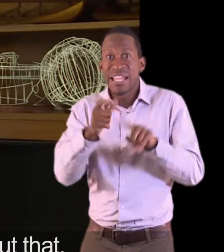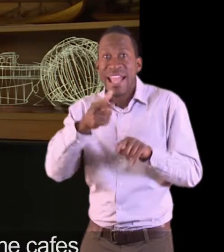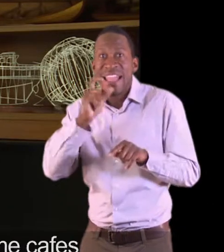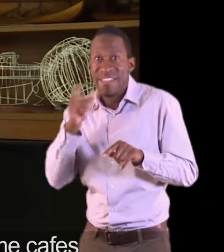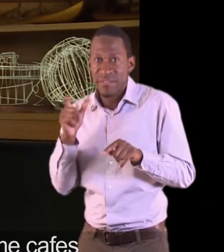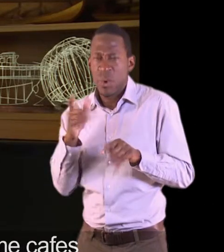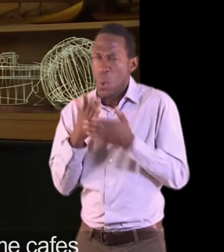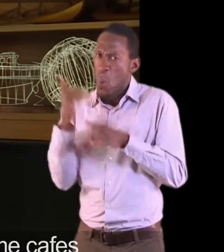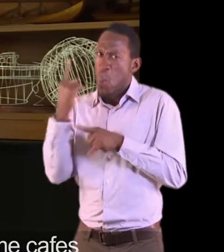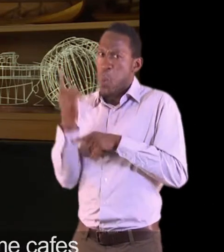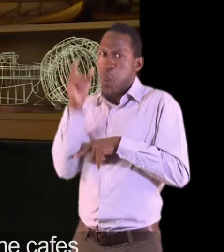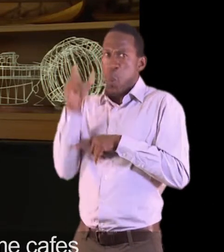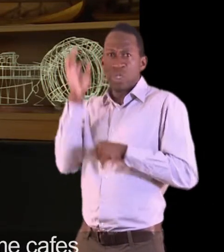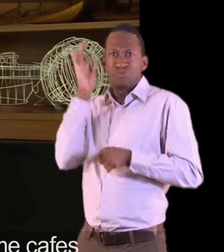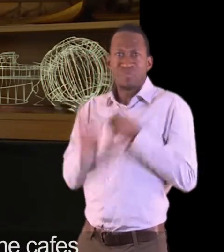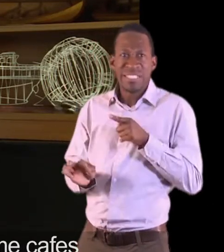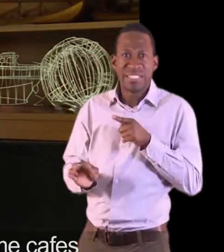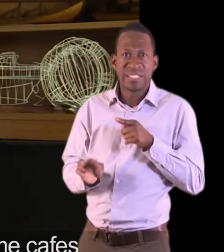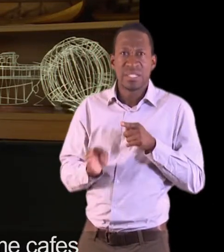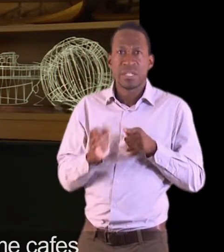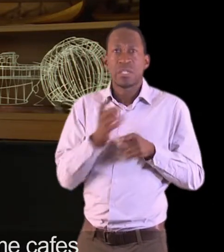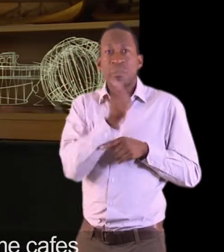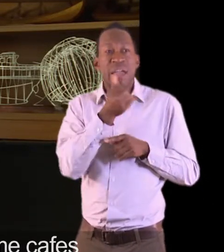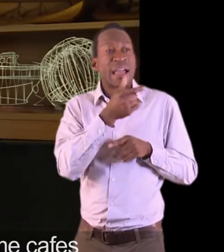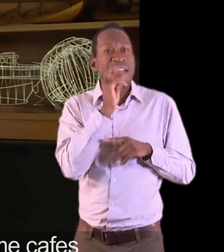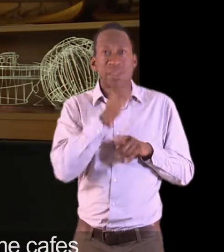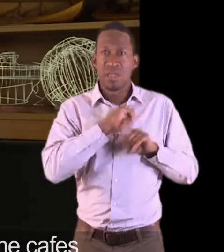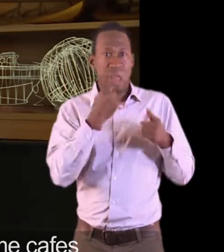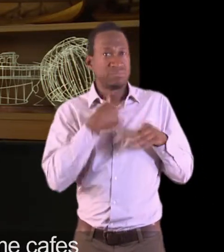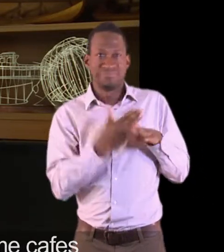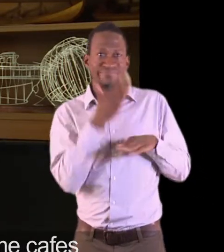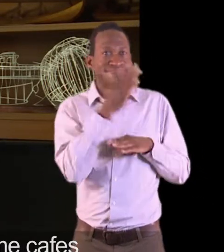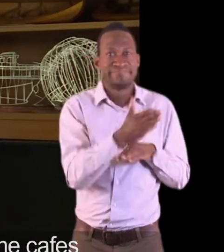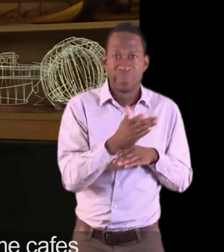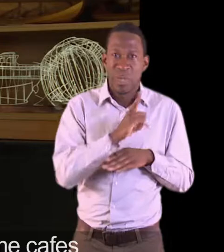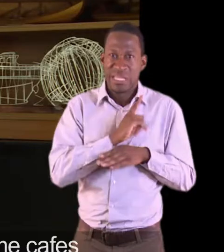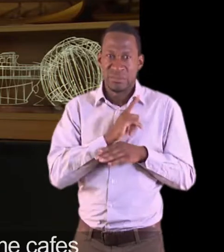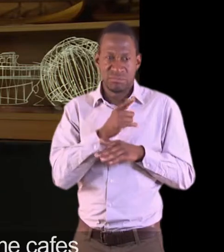he wanted to be very strict about that. You couldn't go into some cafes because they weren't quite nice.